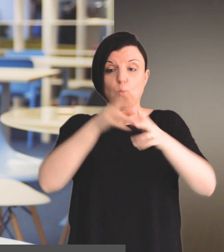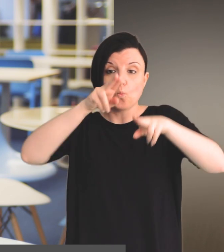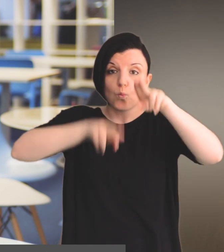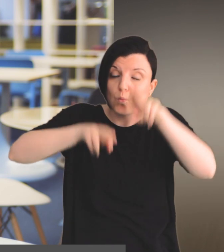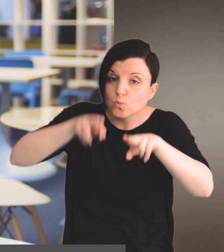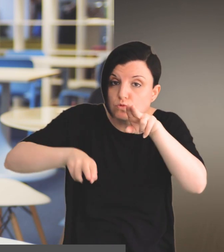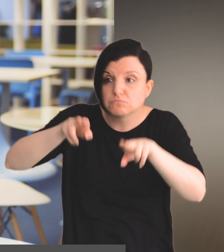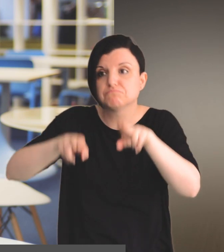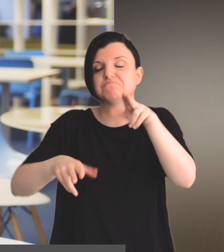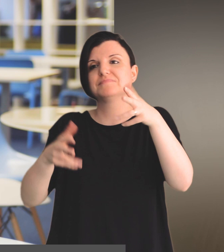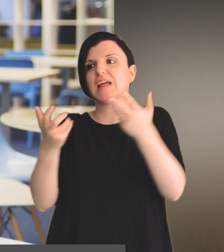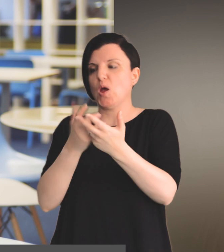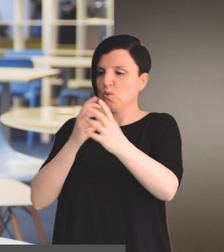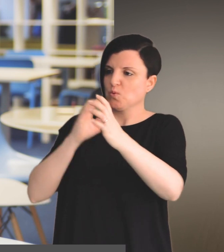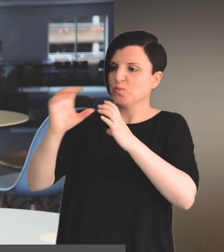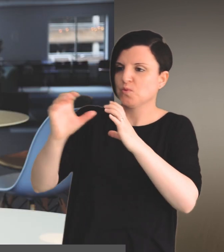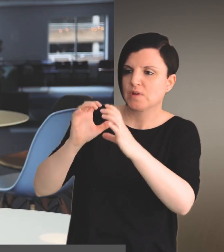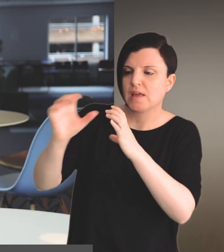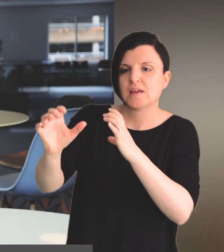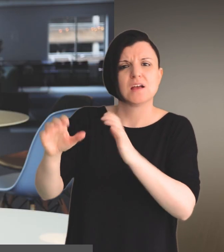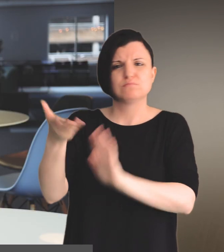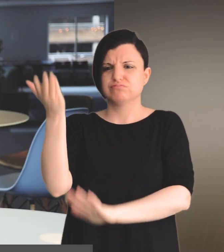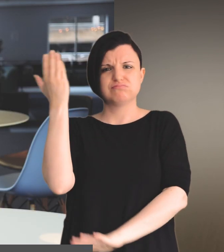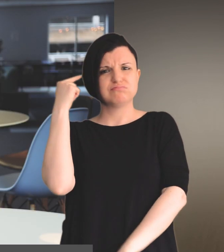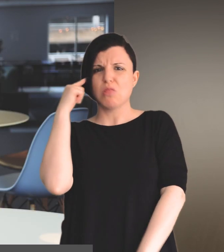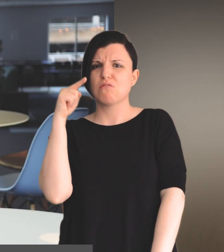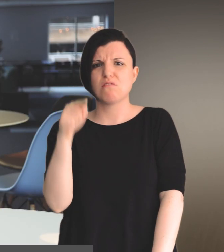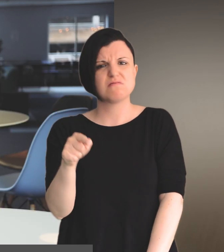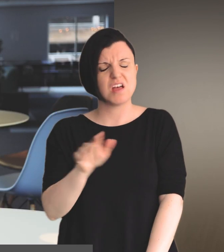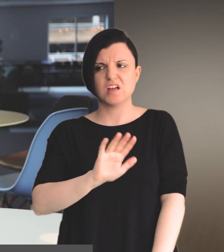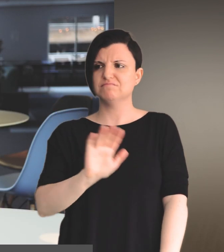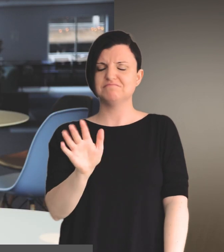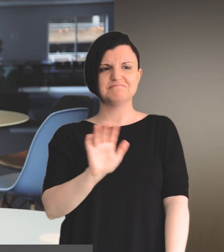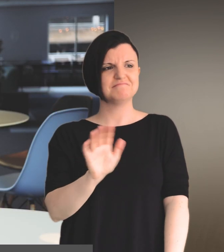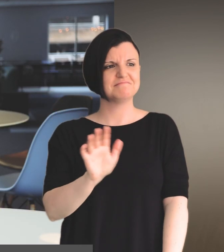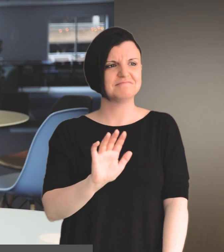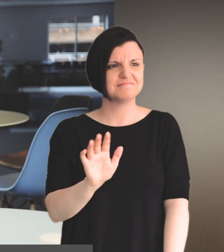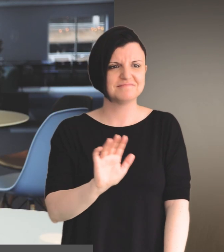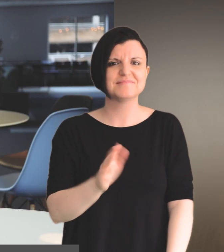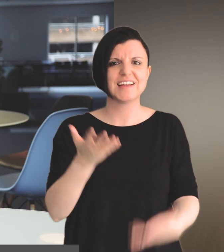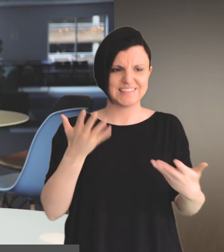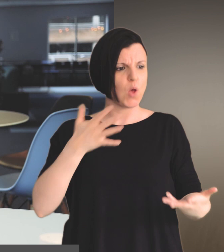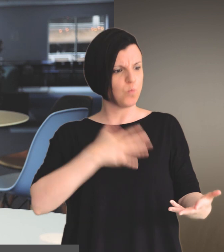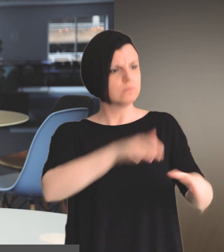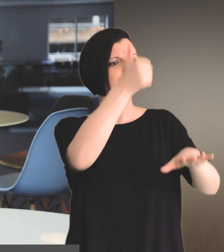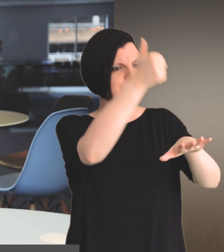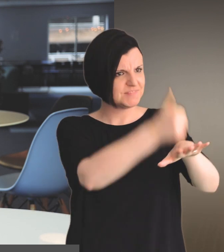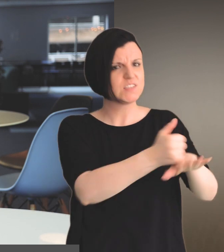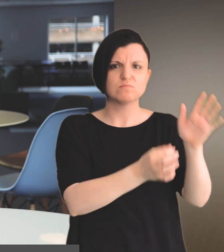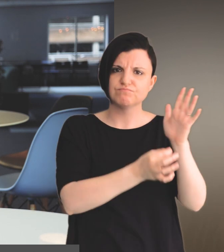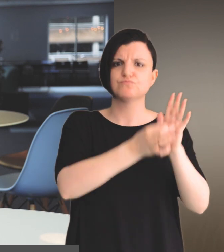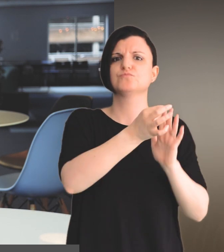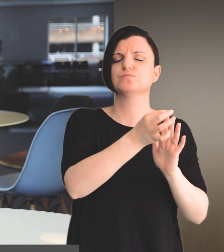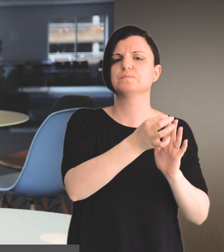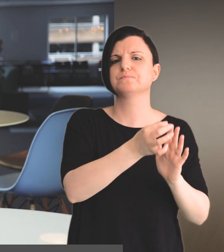looking at the way we communicate, and things that really we've never I've never thought about that people want to actually put